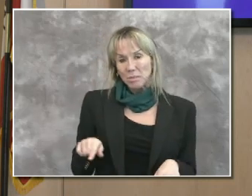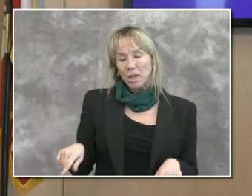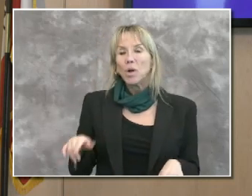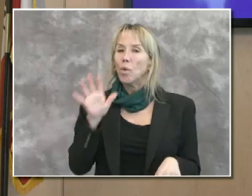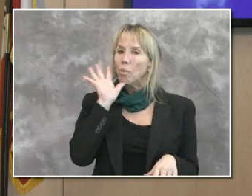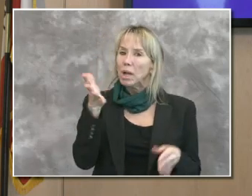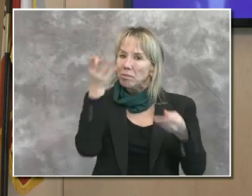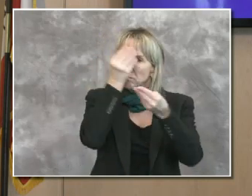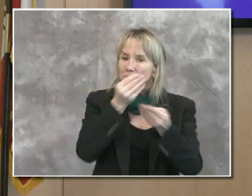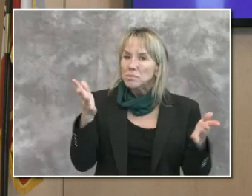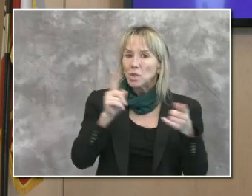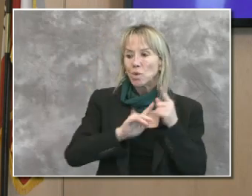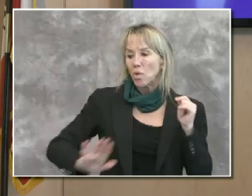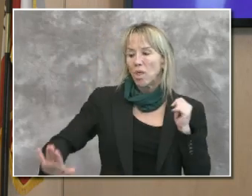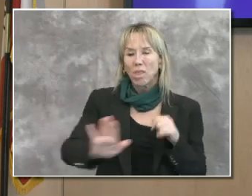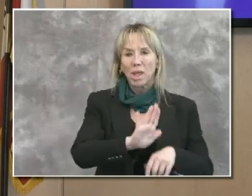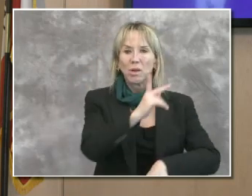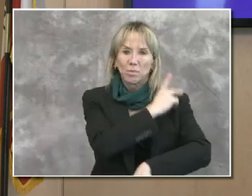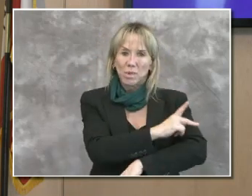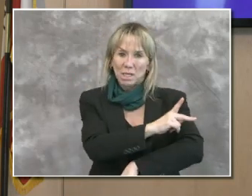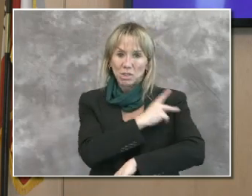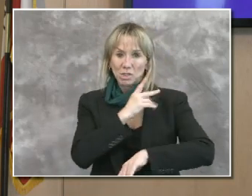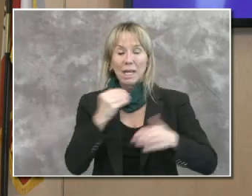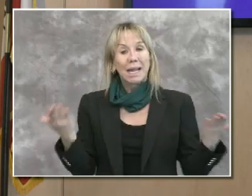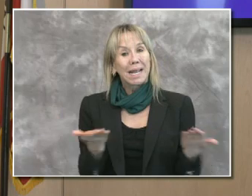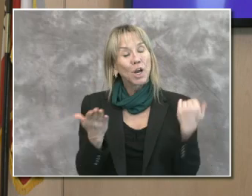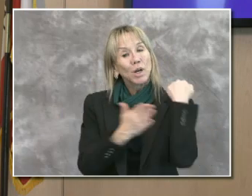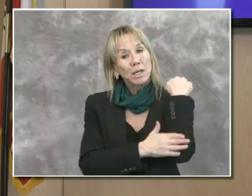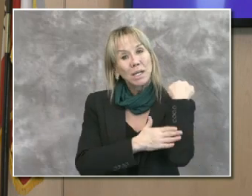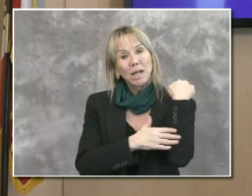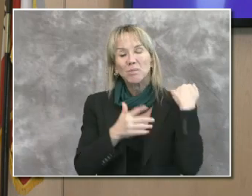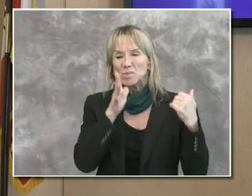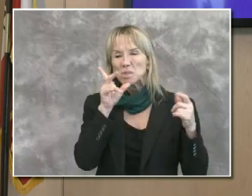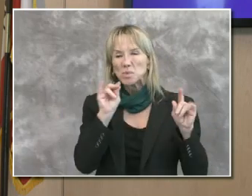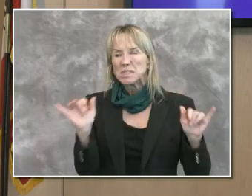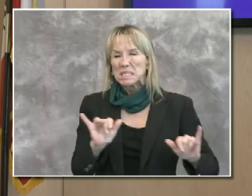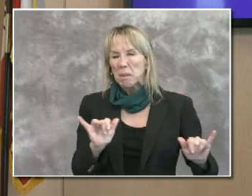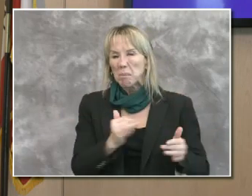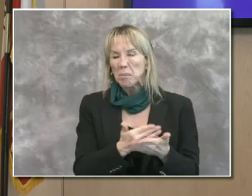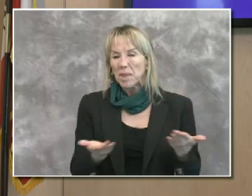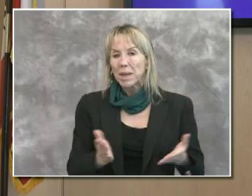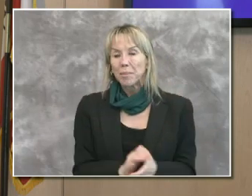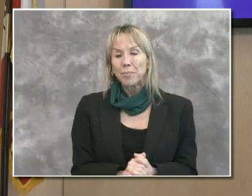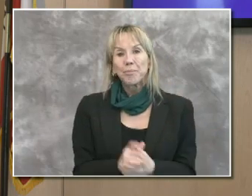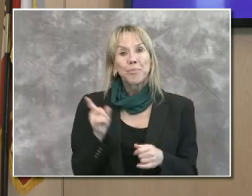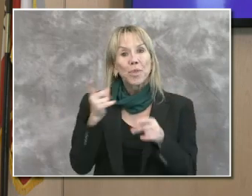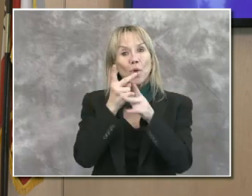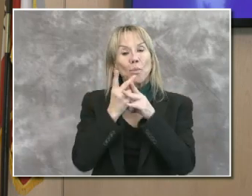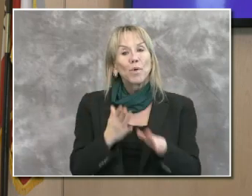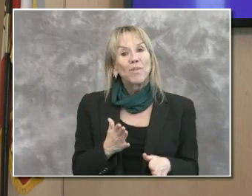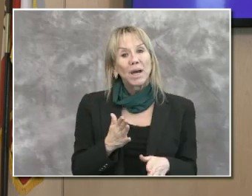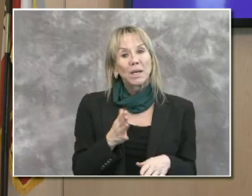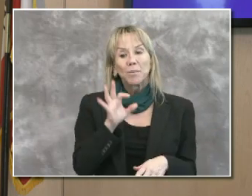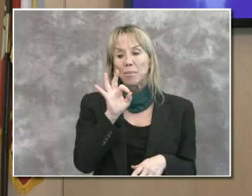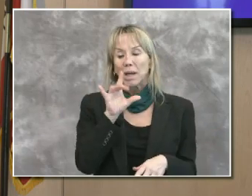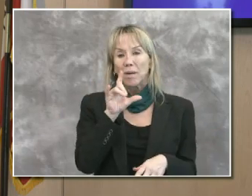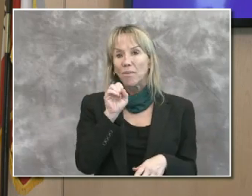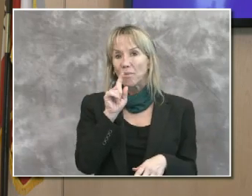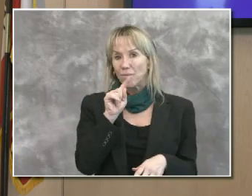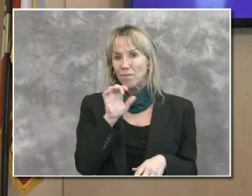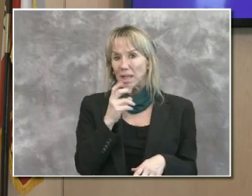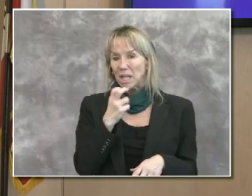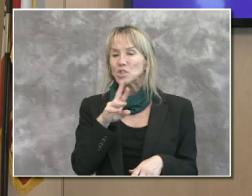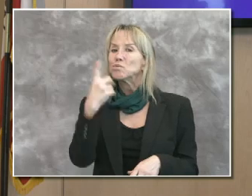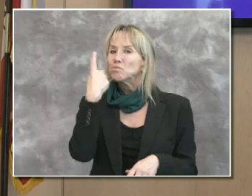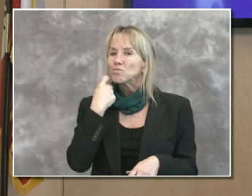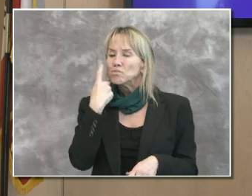their patient populations, and we in the county will be also doing the same. Supervisor Fletcher actually gave a great example of how we